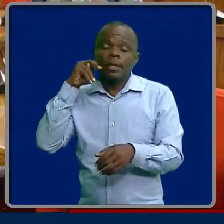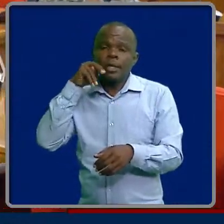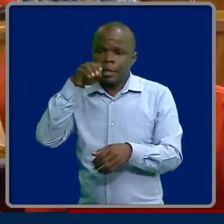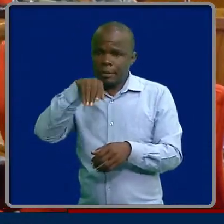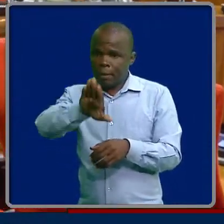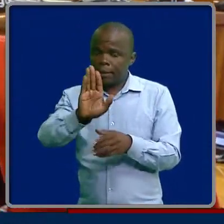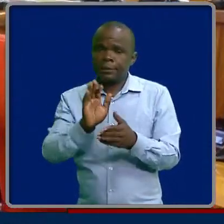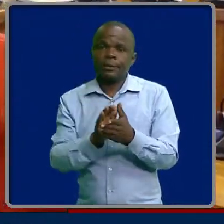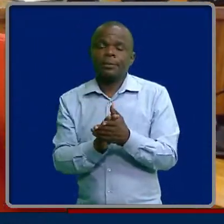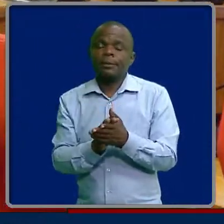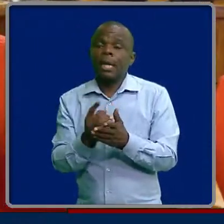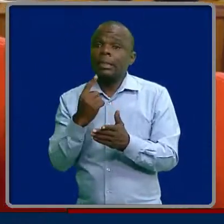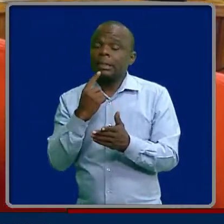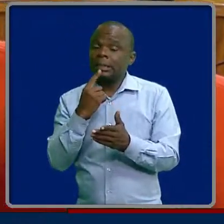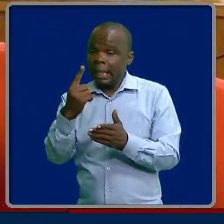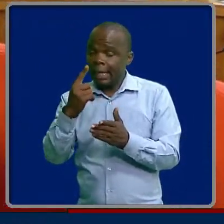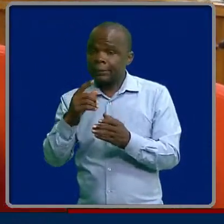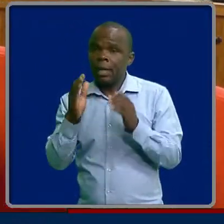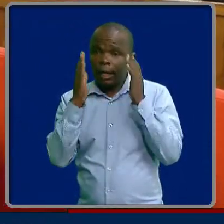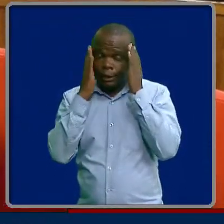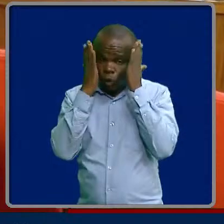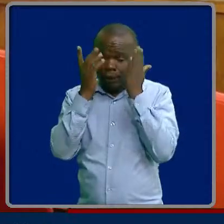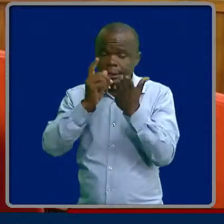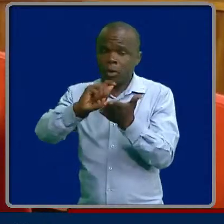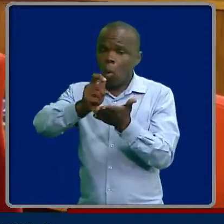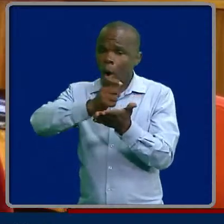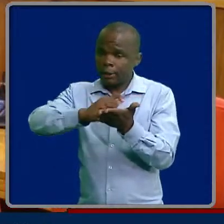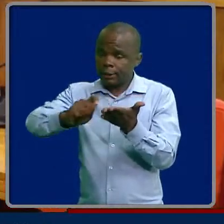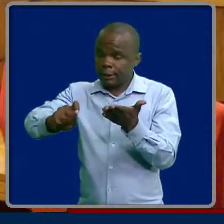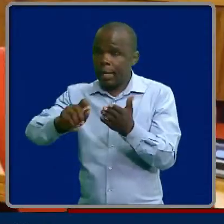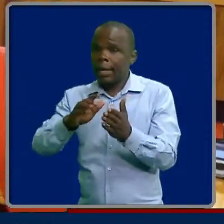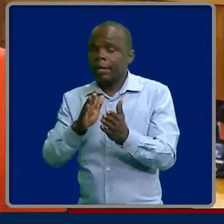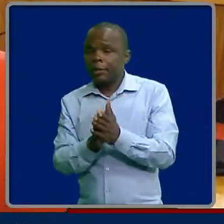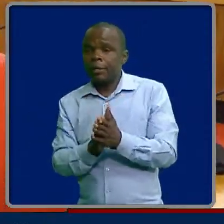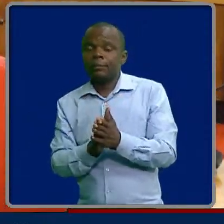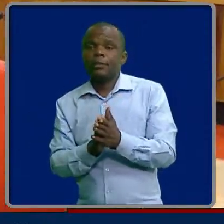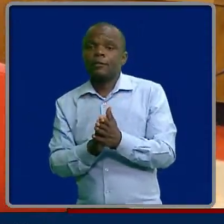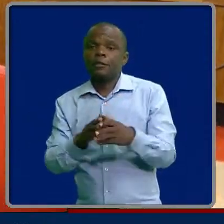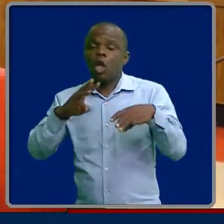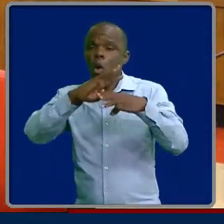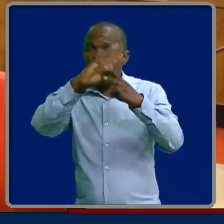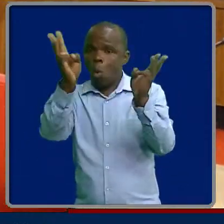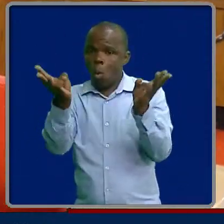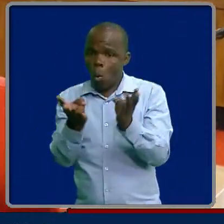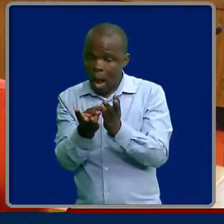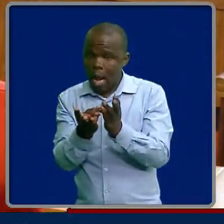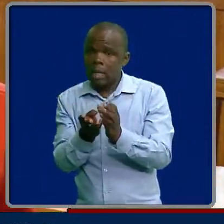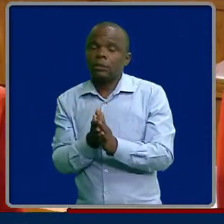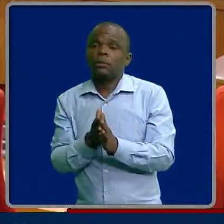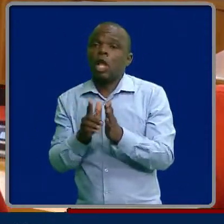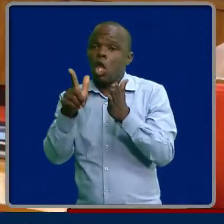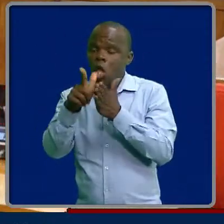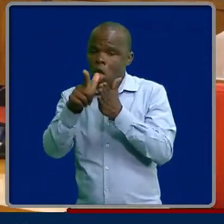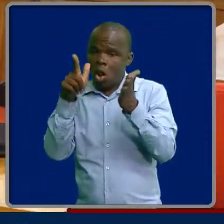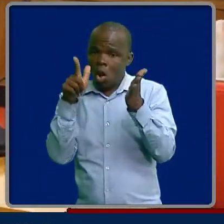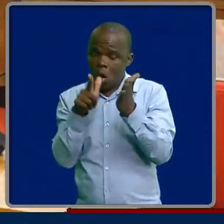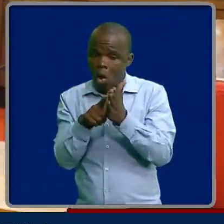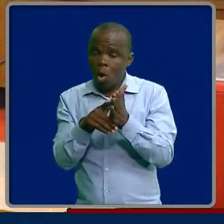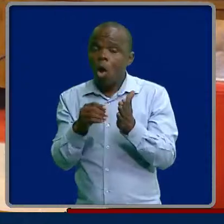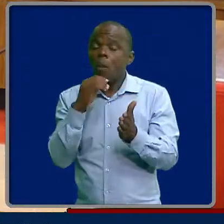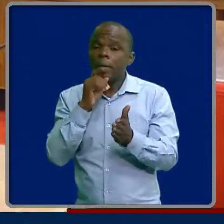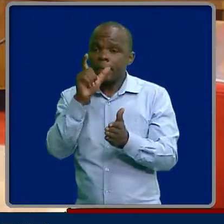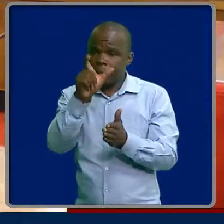Sustainable Development Goals, which mandate that citizens should have access to legal aid. For Eswatini TV News,